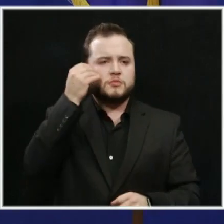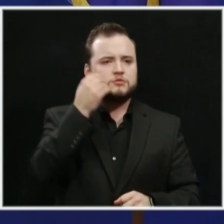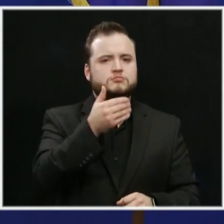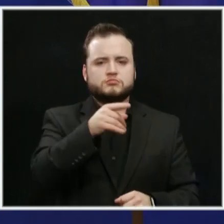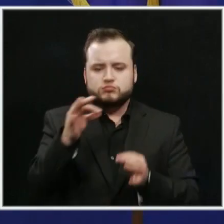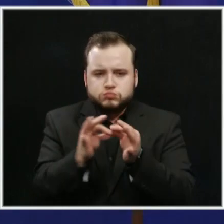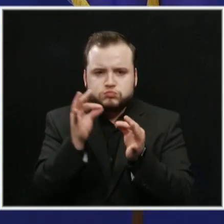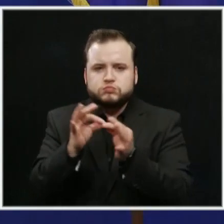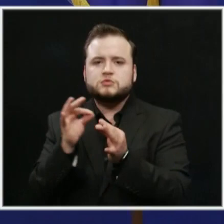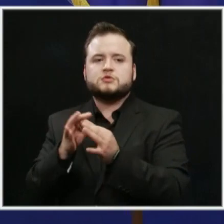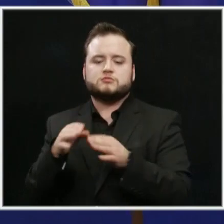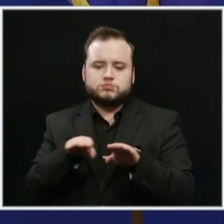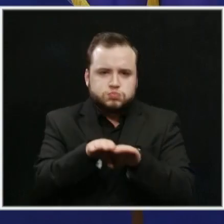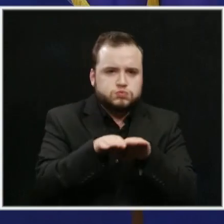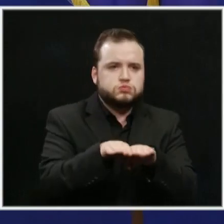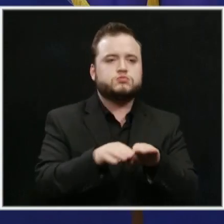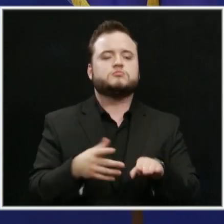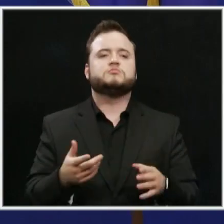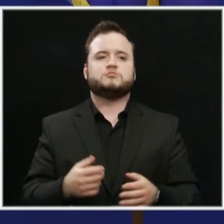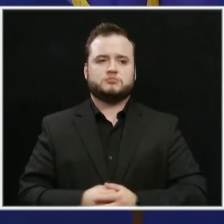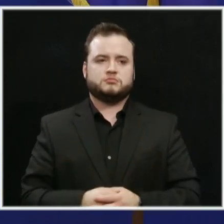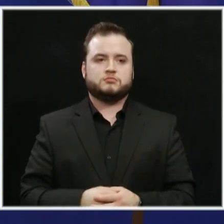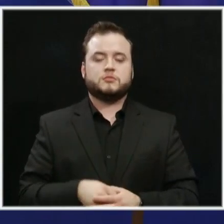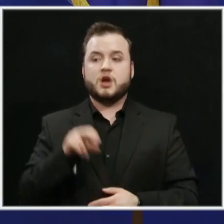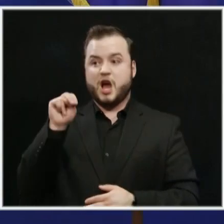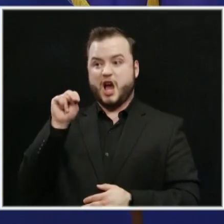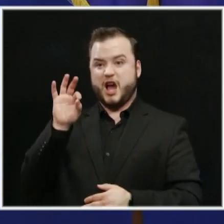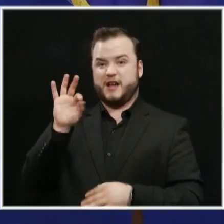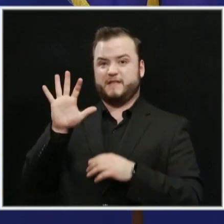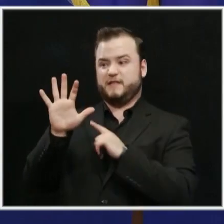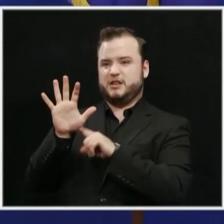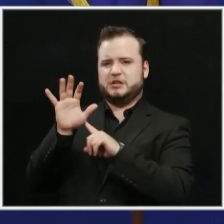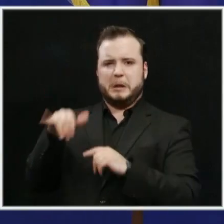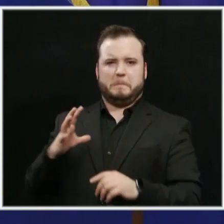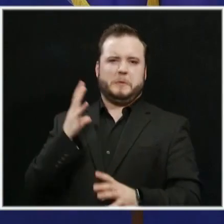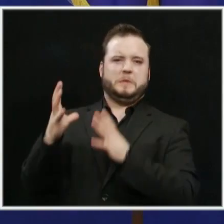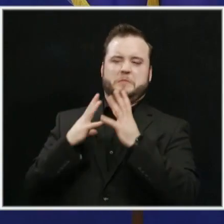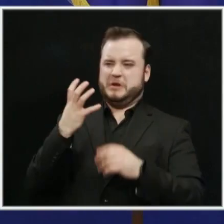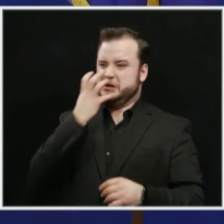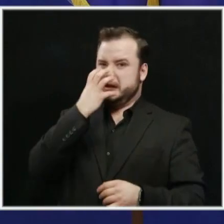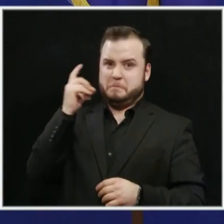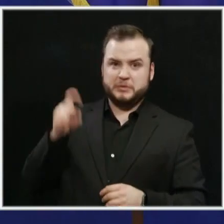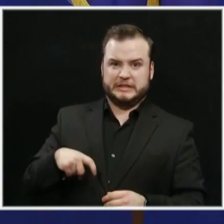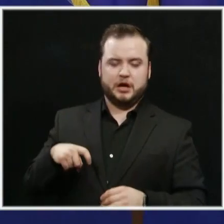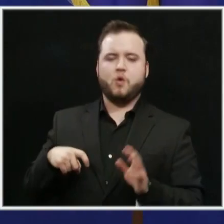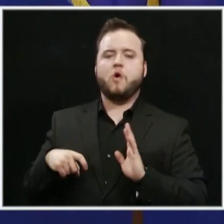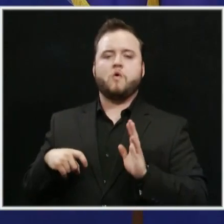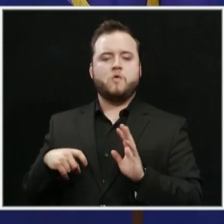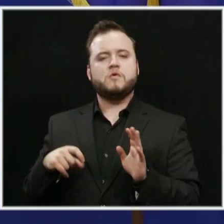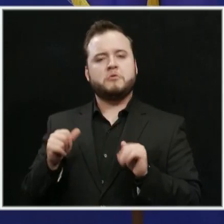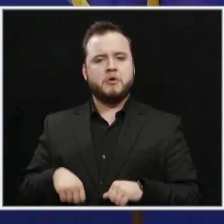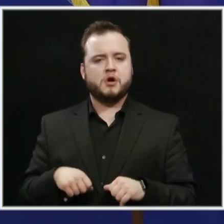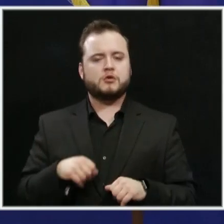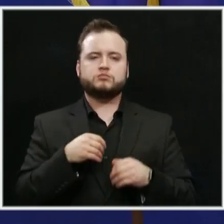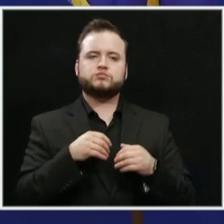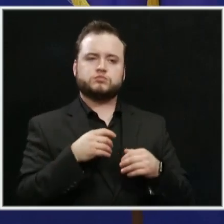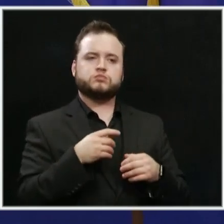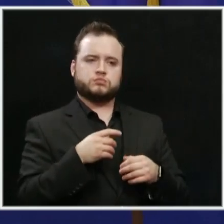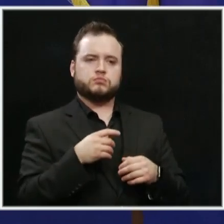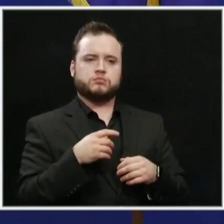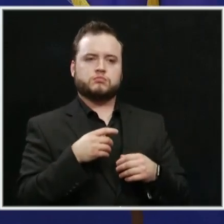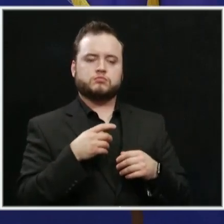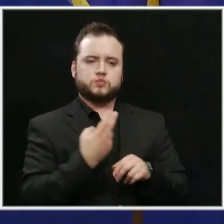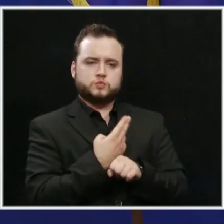These are not N95s. They do not trap 3 microns of this virus. But what they do is when we wear